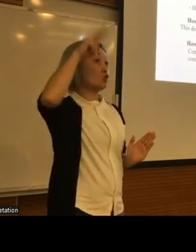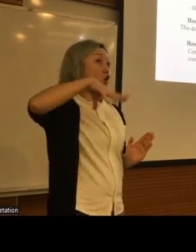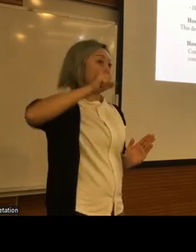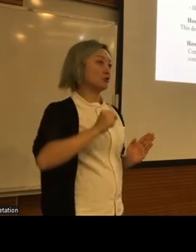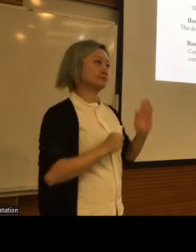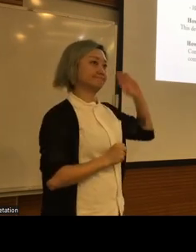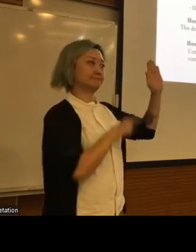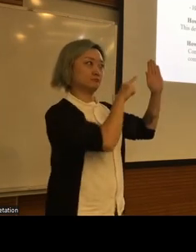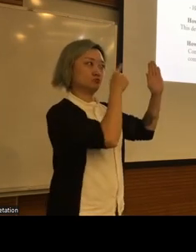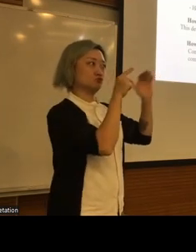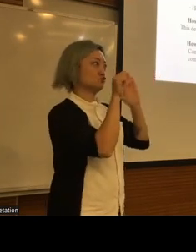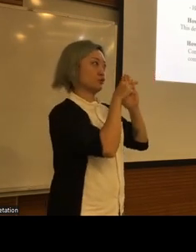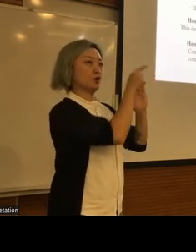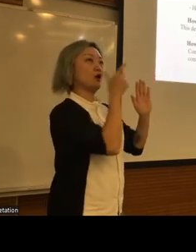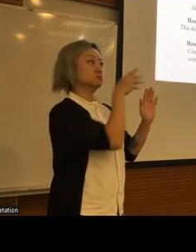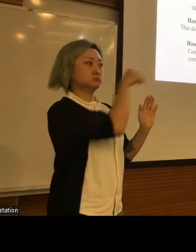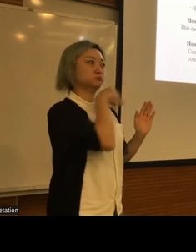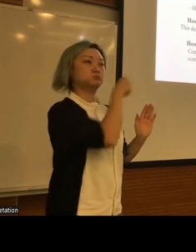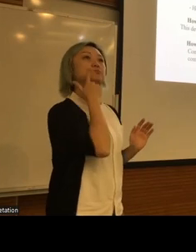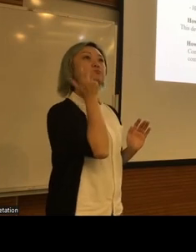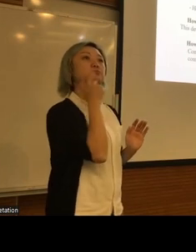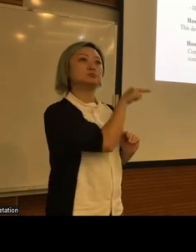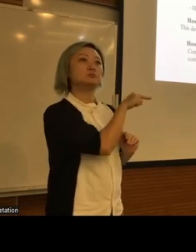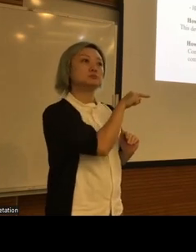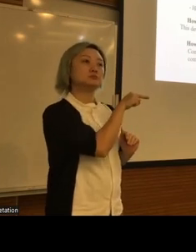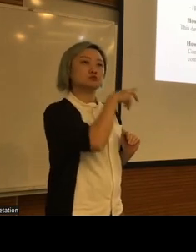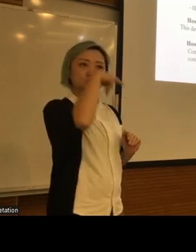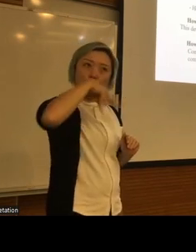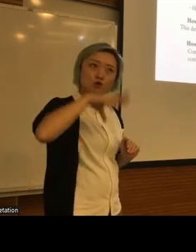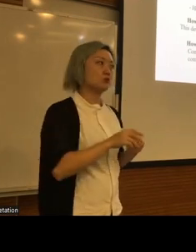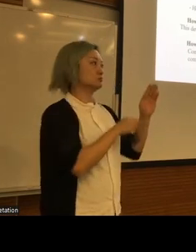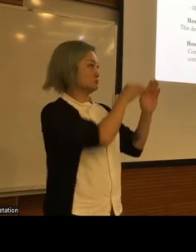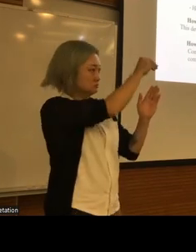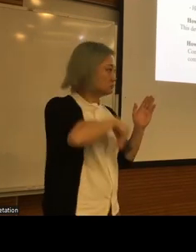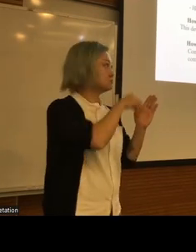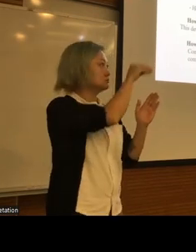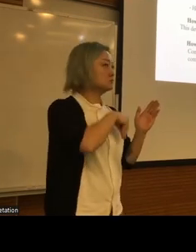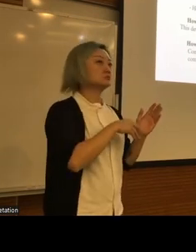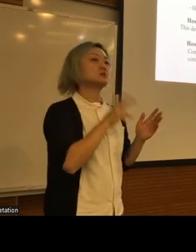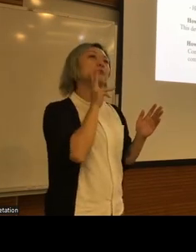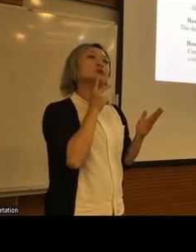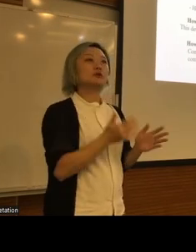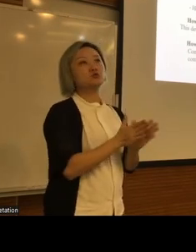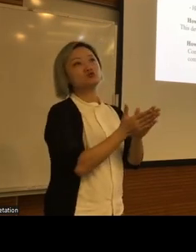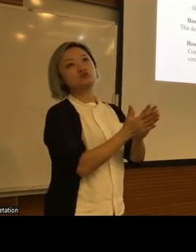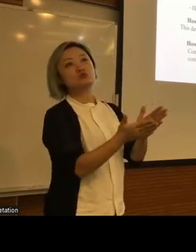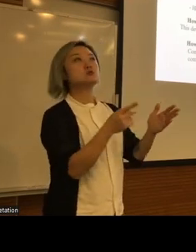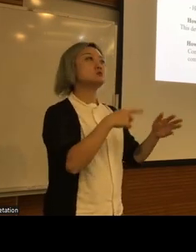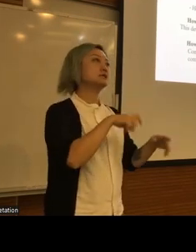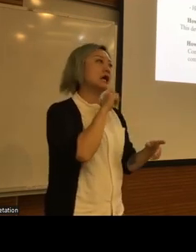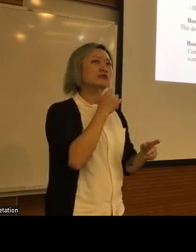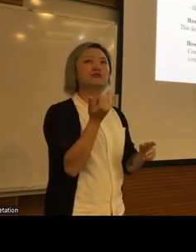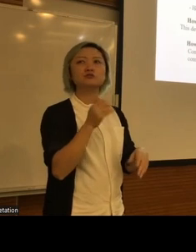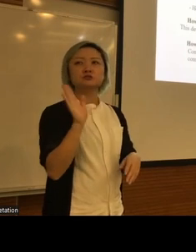put them in a place which is very easy to access. And if there are documents like books or something else